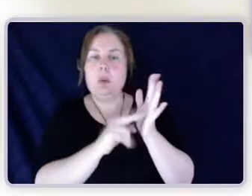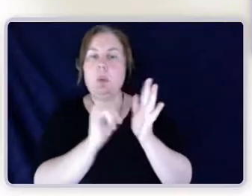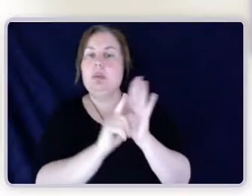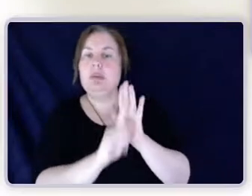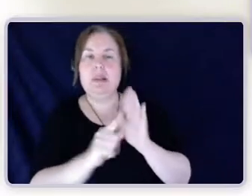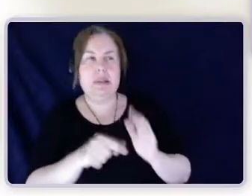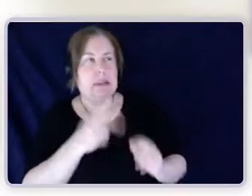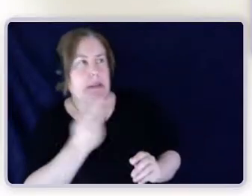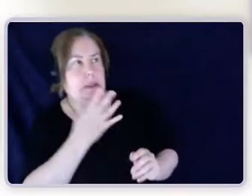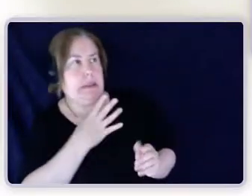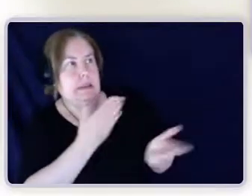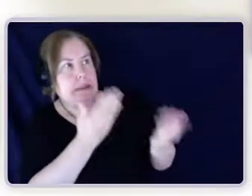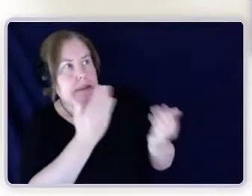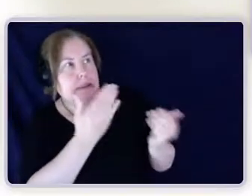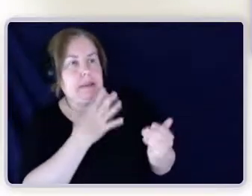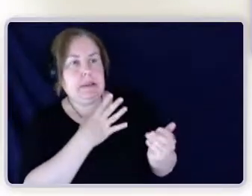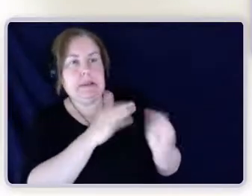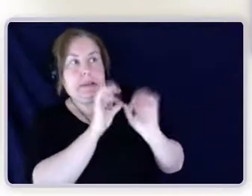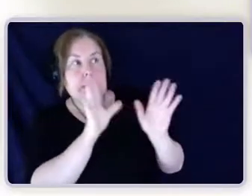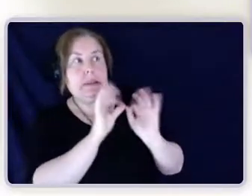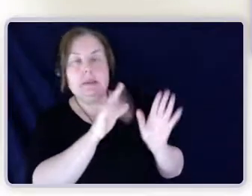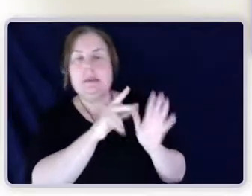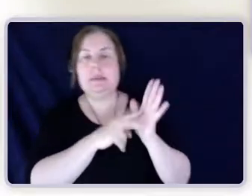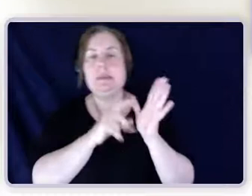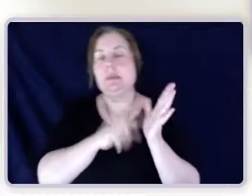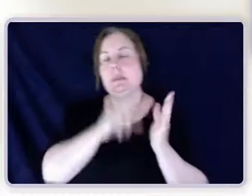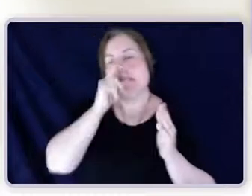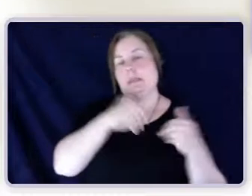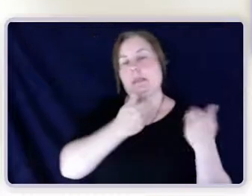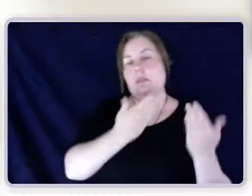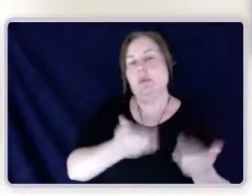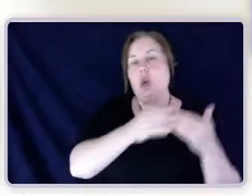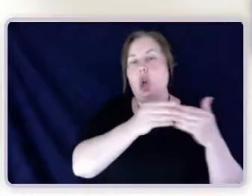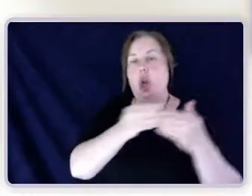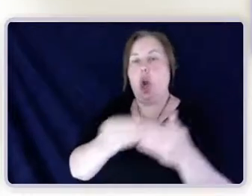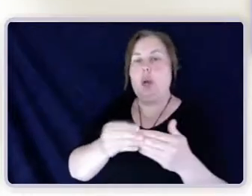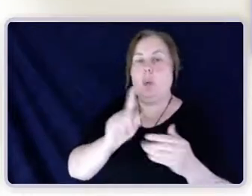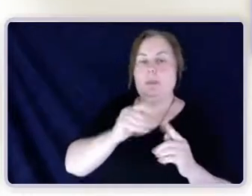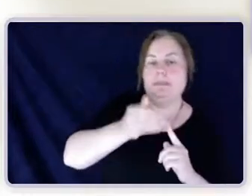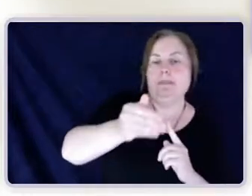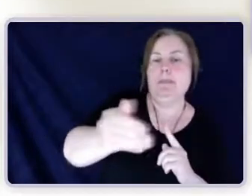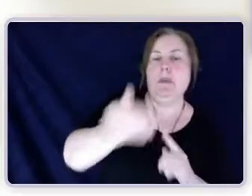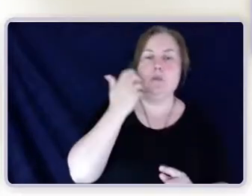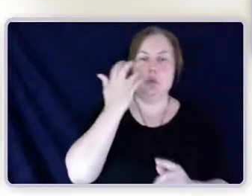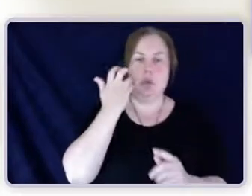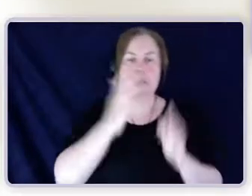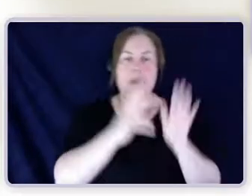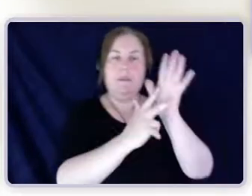some a bit of direction about how they might wish to proceed. VCAT, importantly